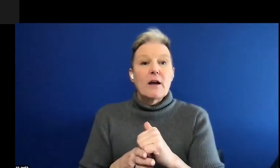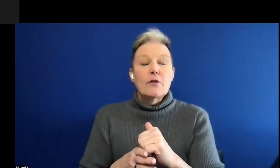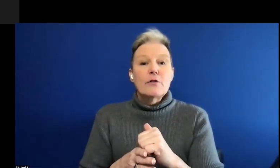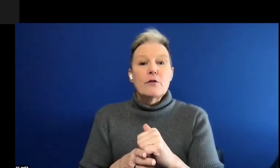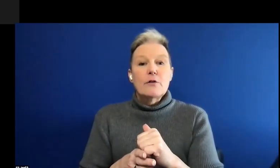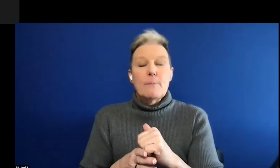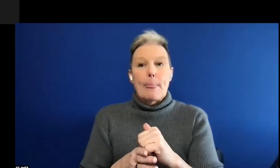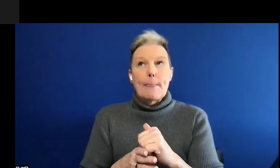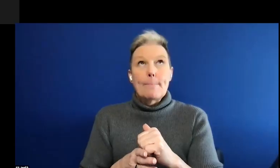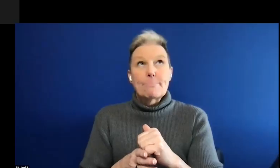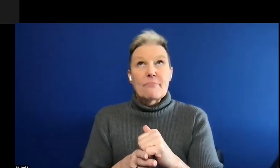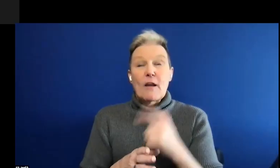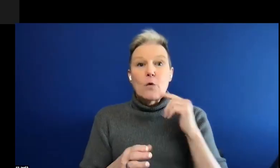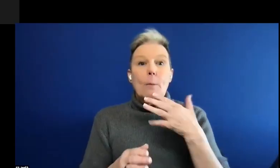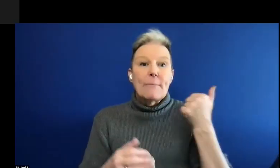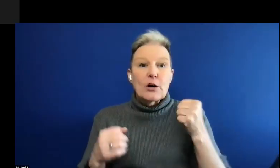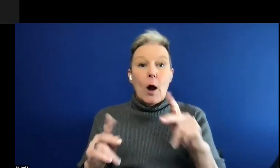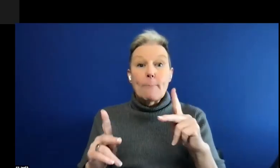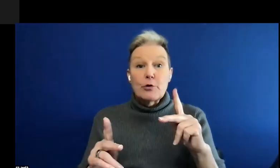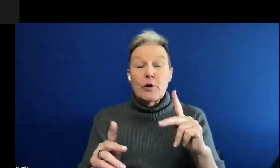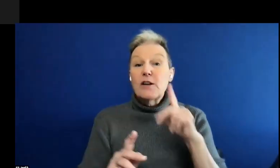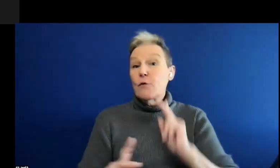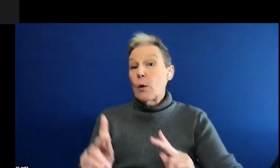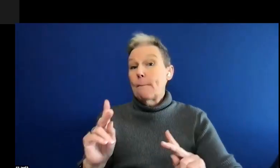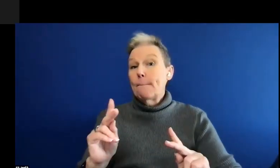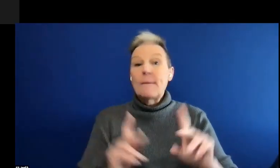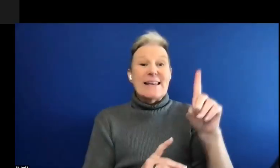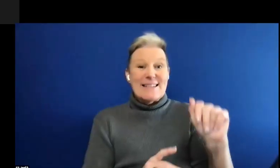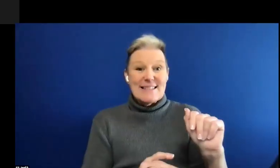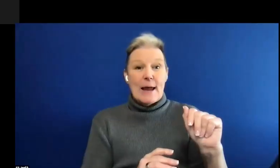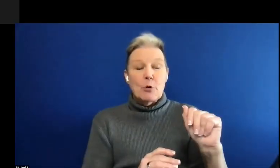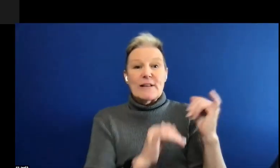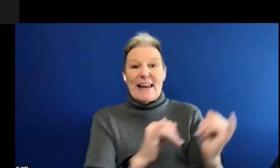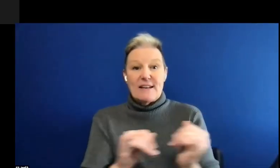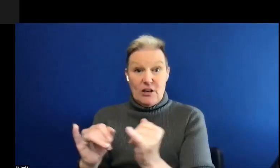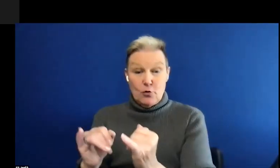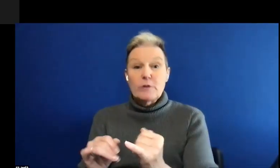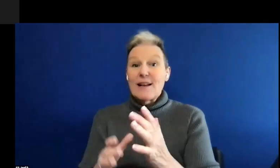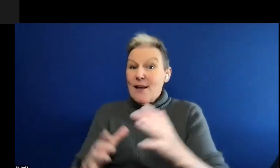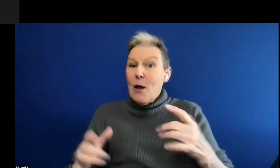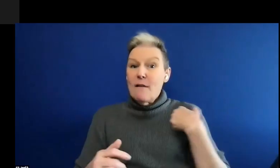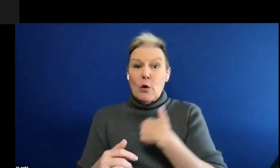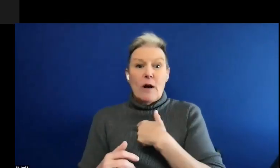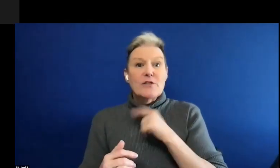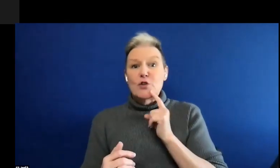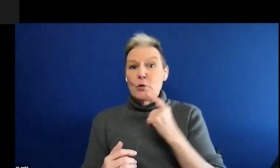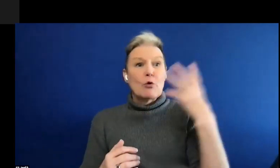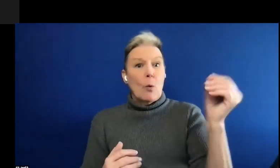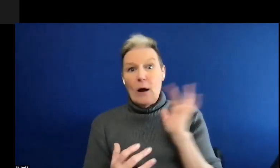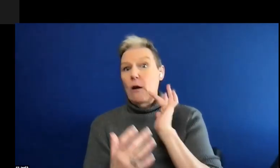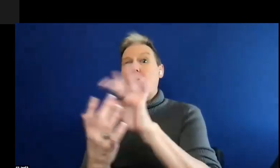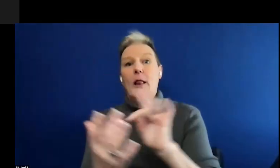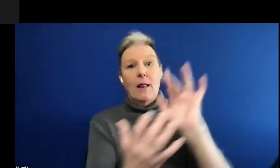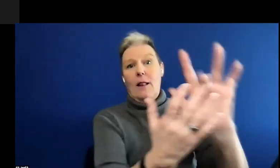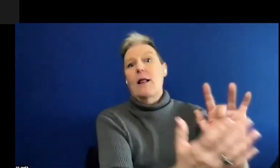make them better opportunities for disabled individuals. It's a lot for us to go out and try to,